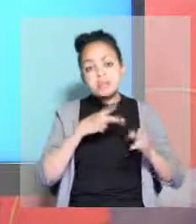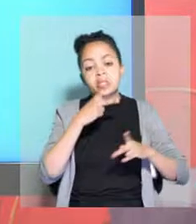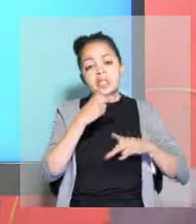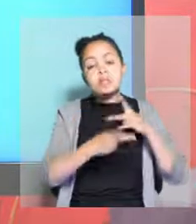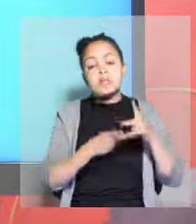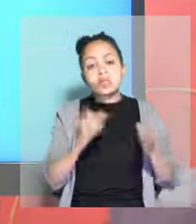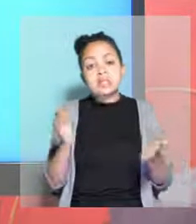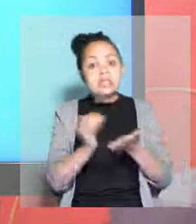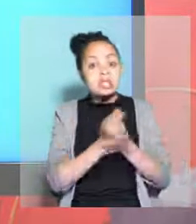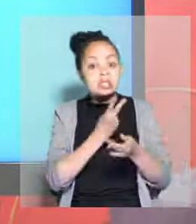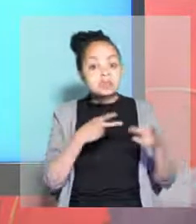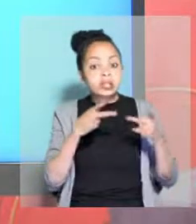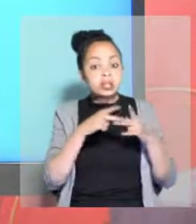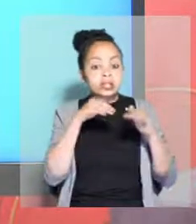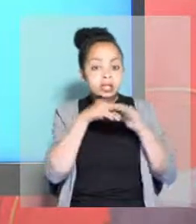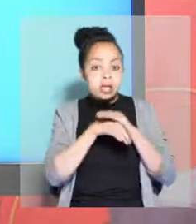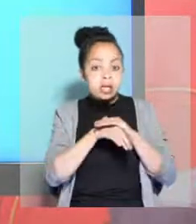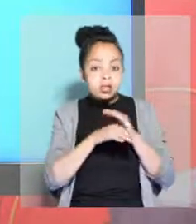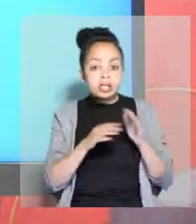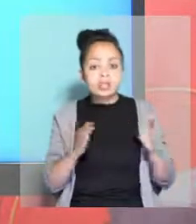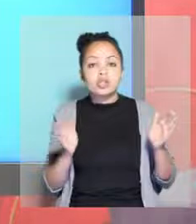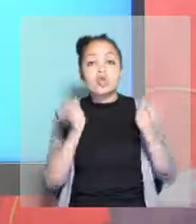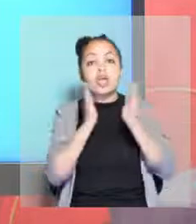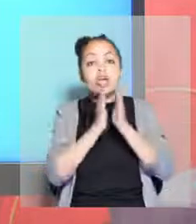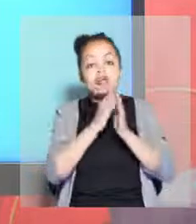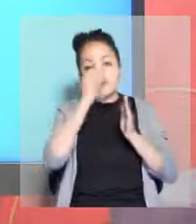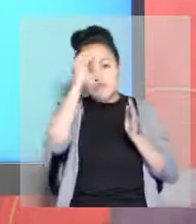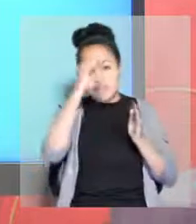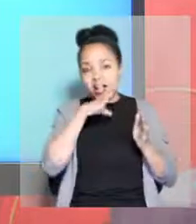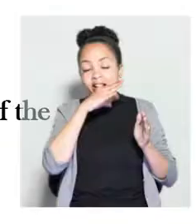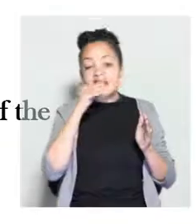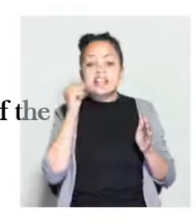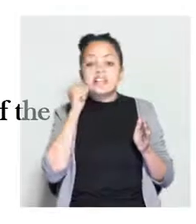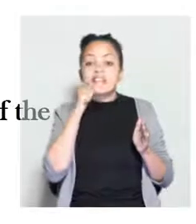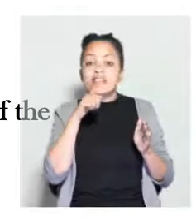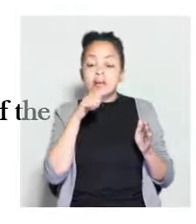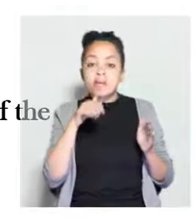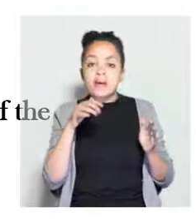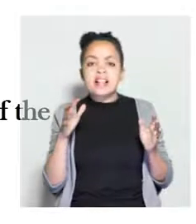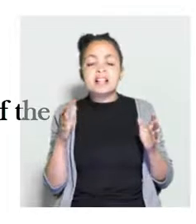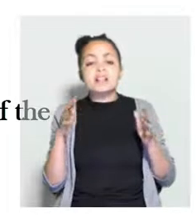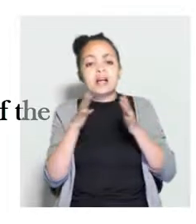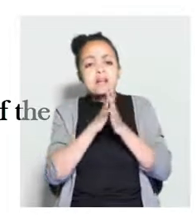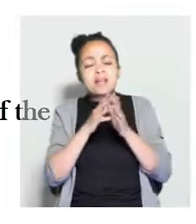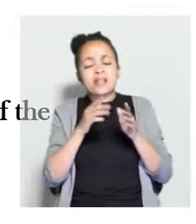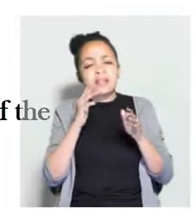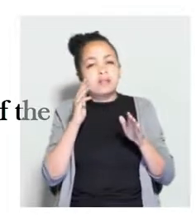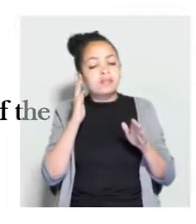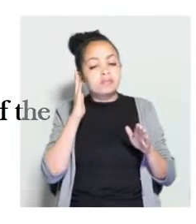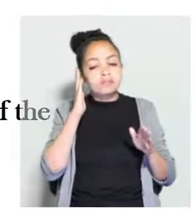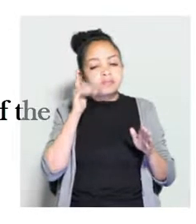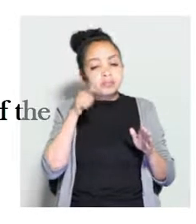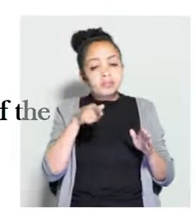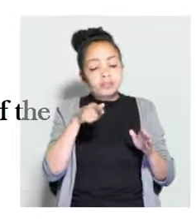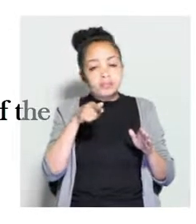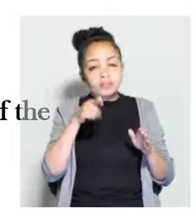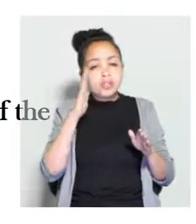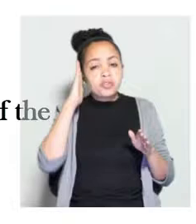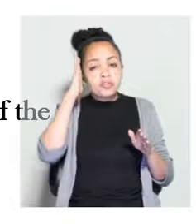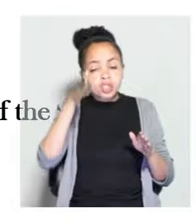takes place in the union of male and the female gamete. The key feature of meiotic cell